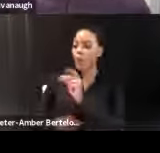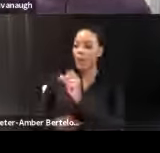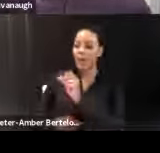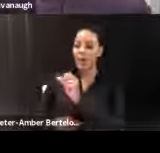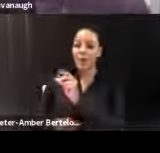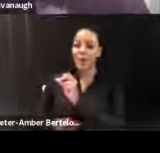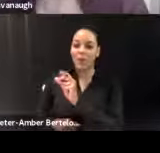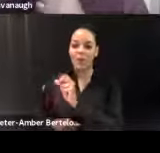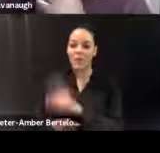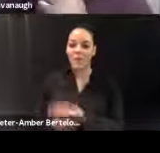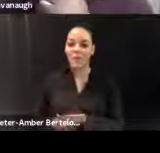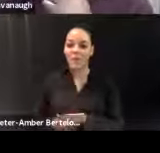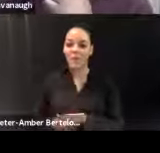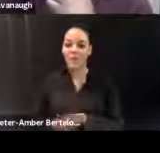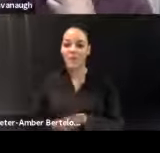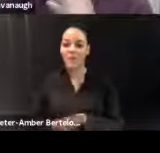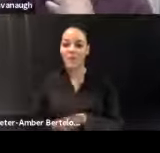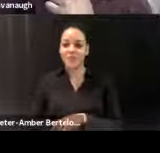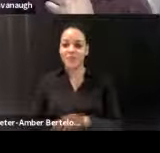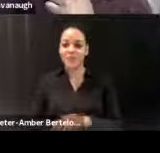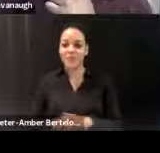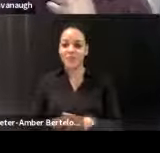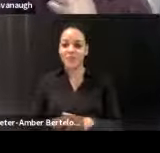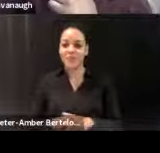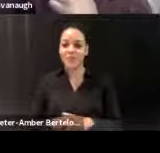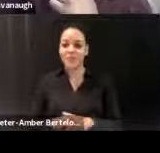You give the information, yeah.